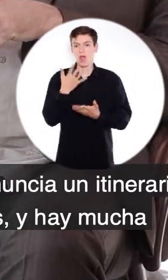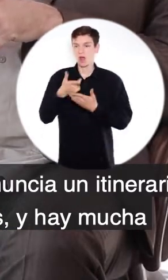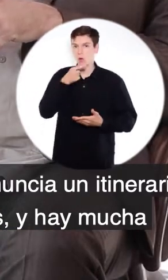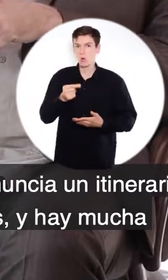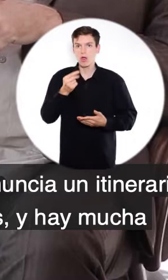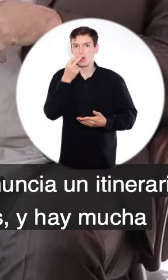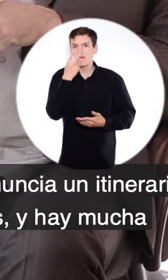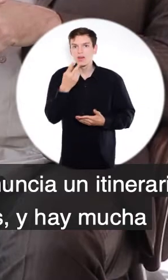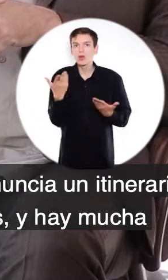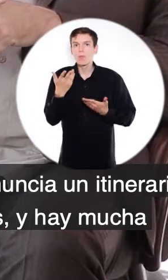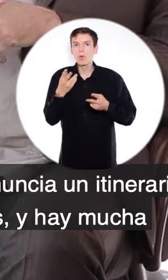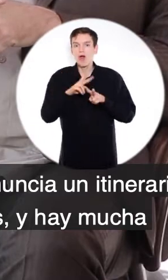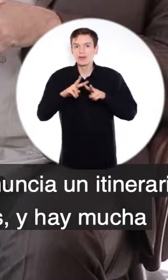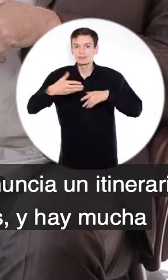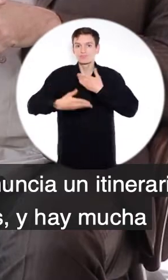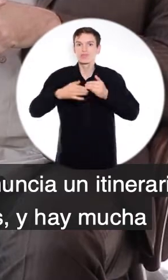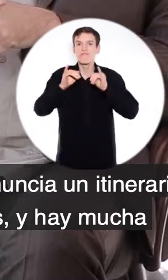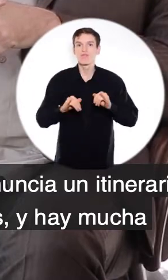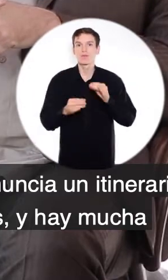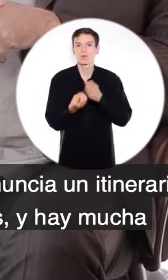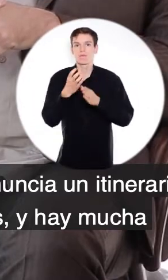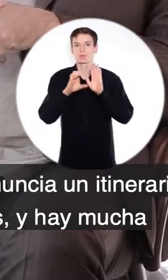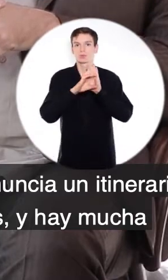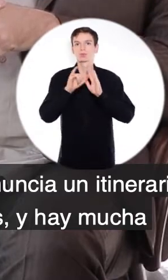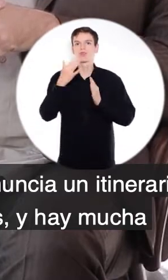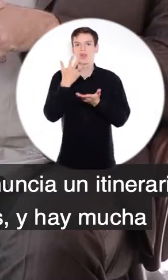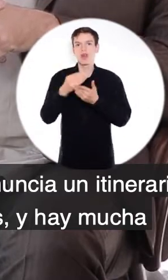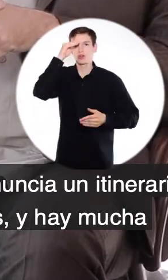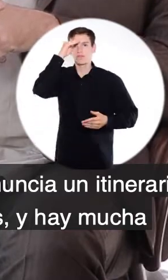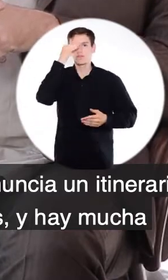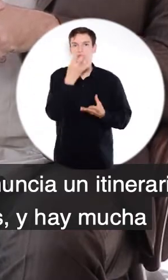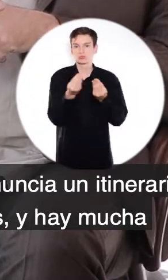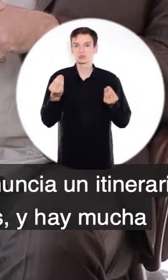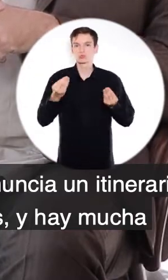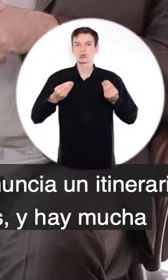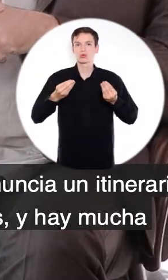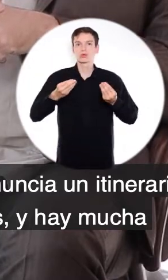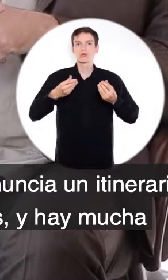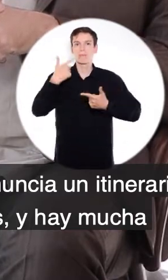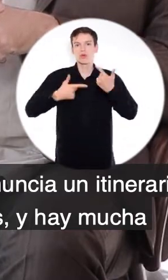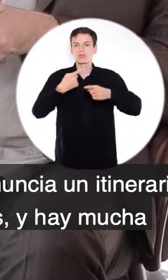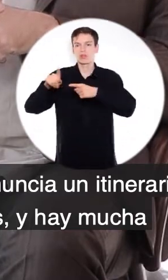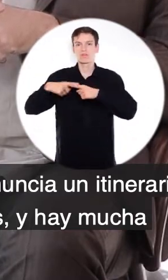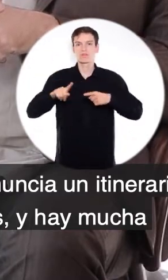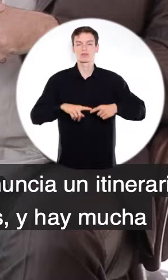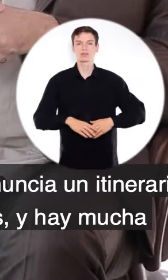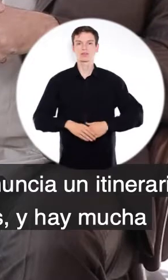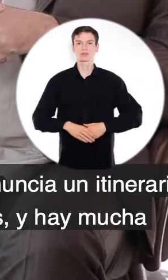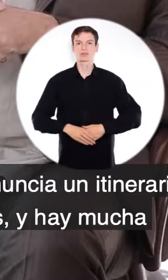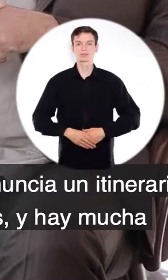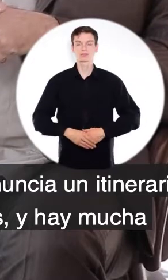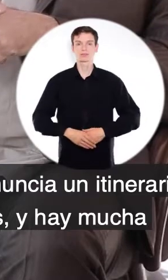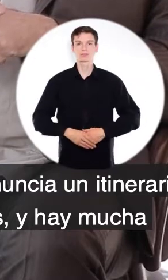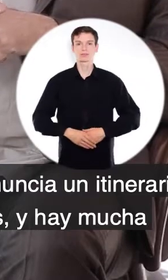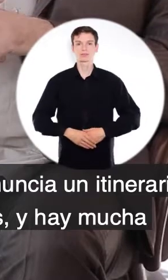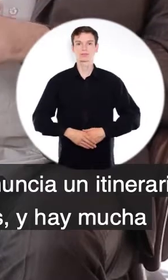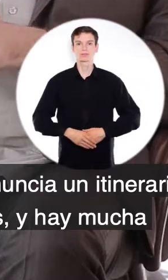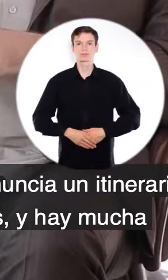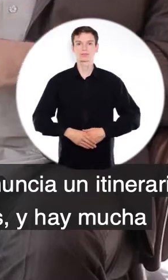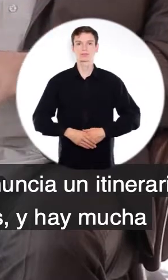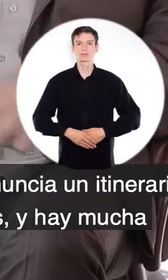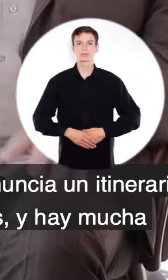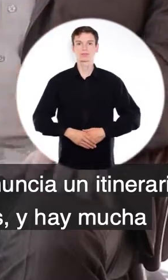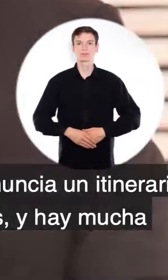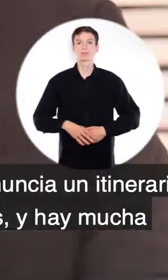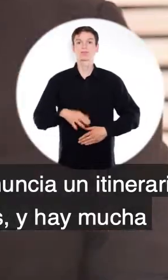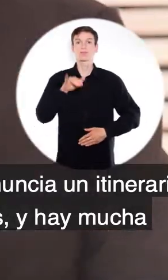itinerary, at this time of your visit to Chile, we are about to set up the mechanisms. And there